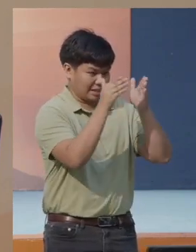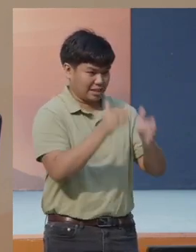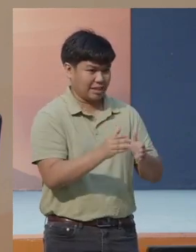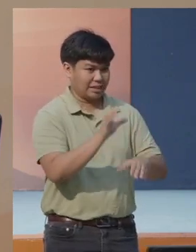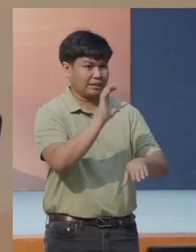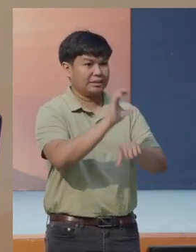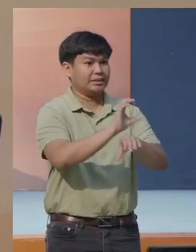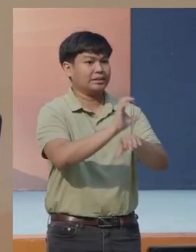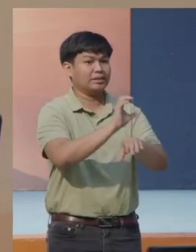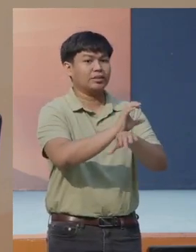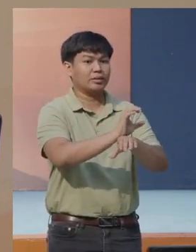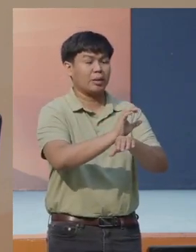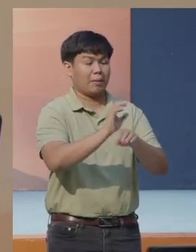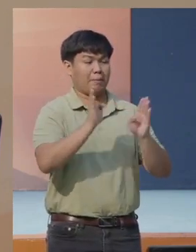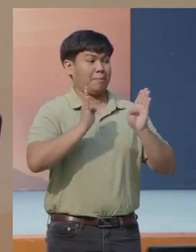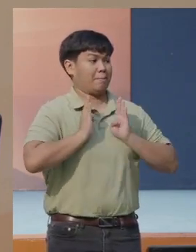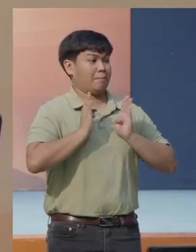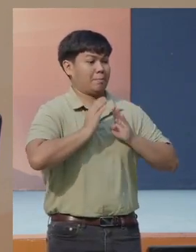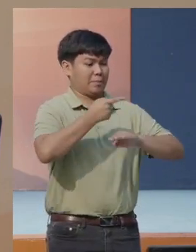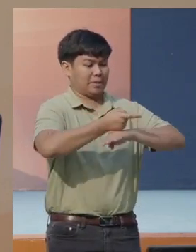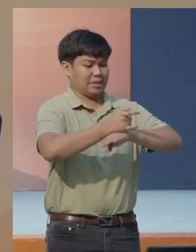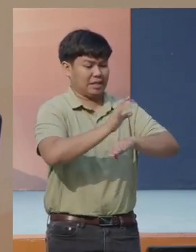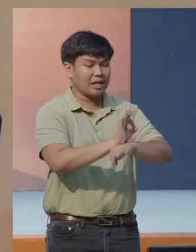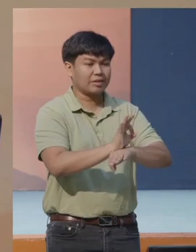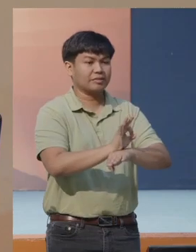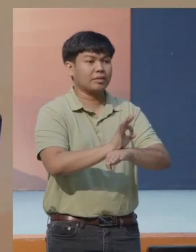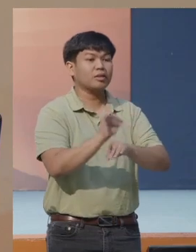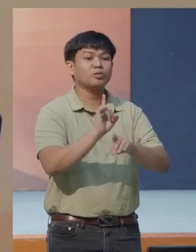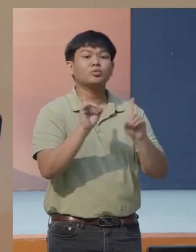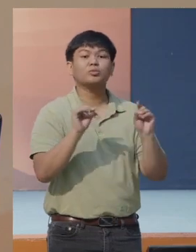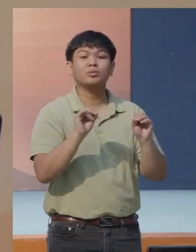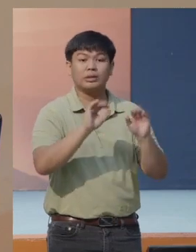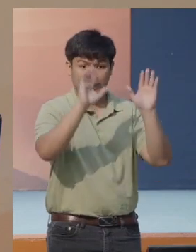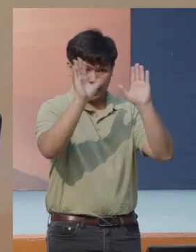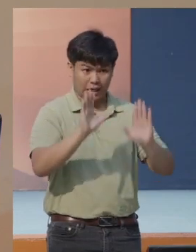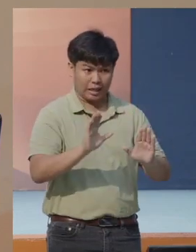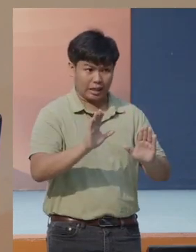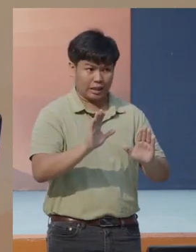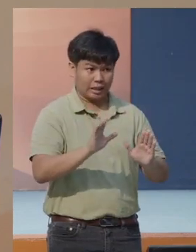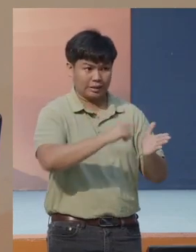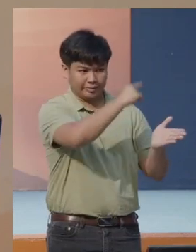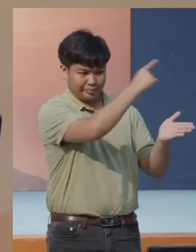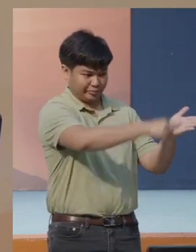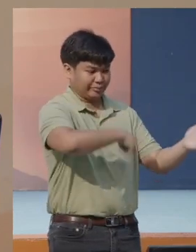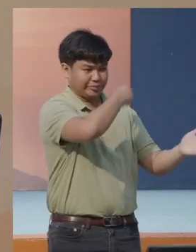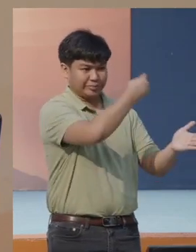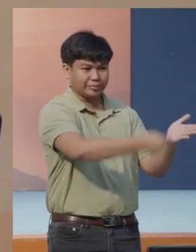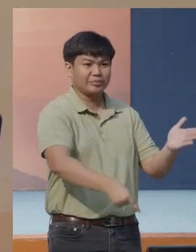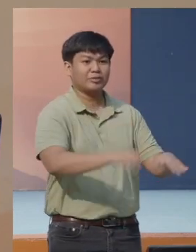Metro Baguio, especially on that Sunday, you know what they did? They canceled